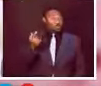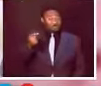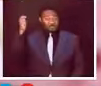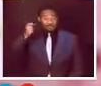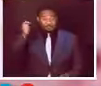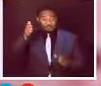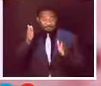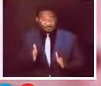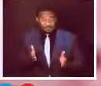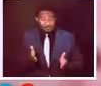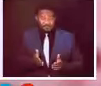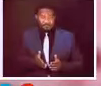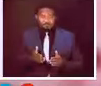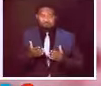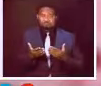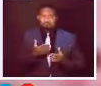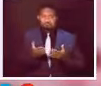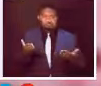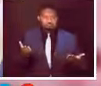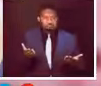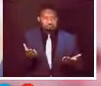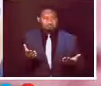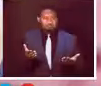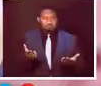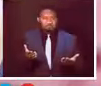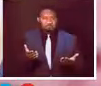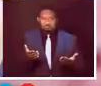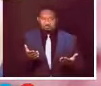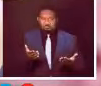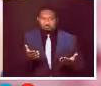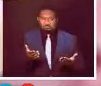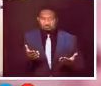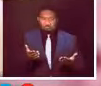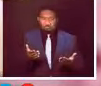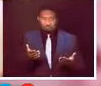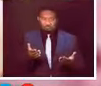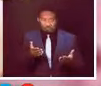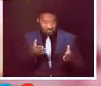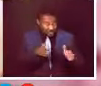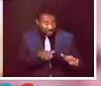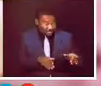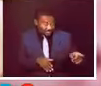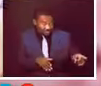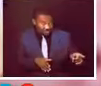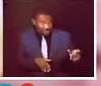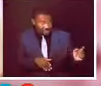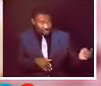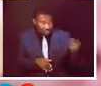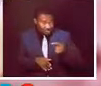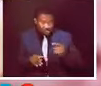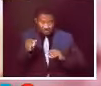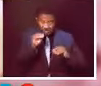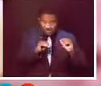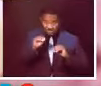a transition in the middle of the life of the parliament, we had to compromise and allow him to go as an observer, because